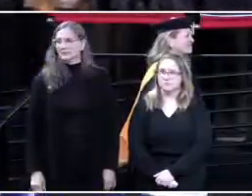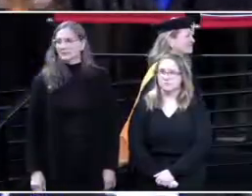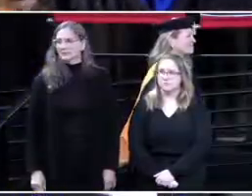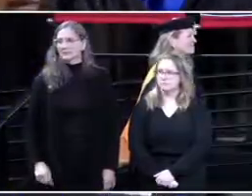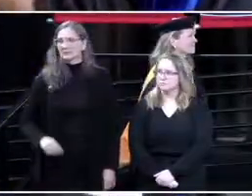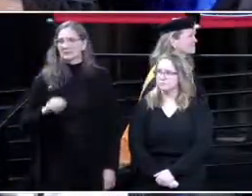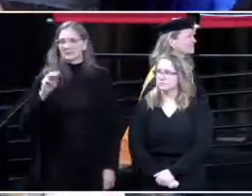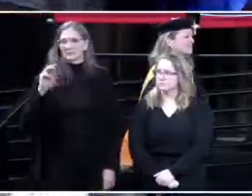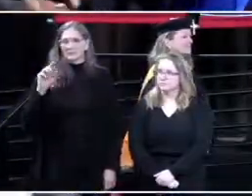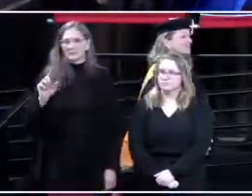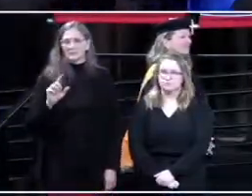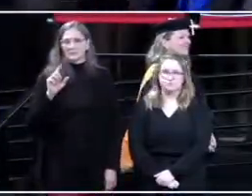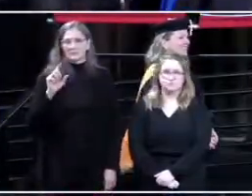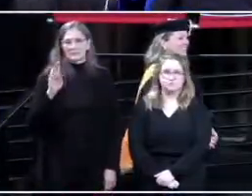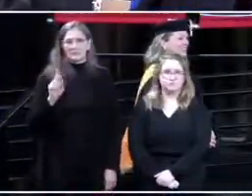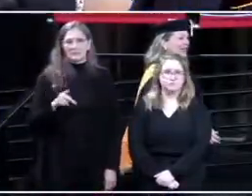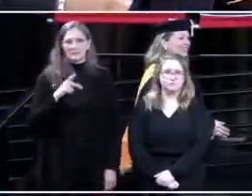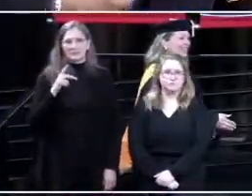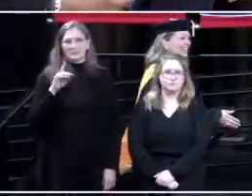Nyla Grace Johnson.